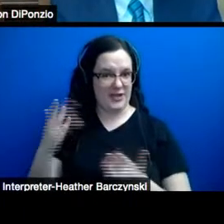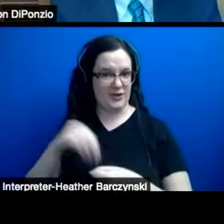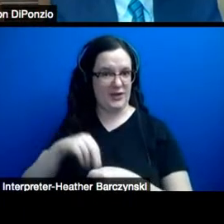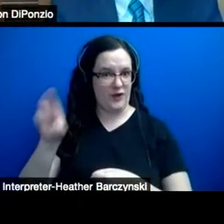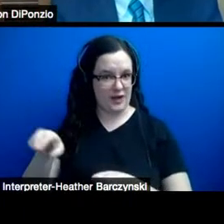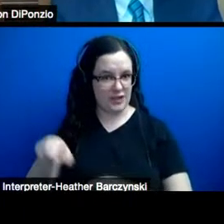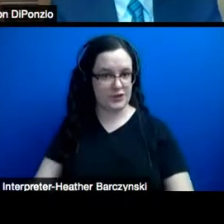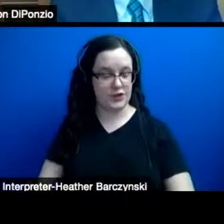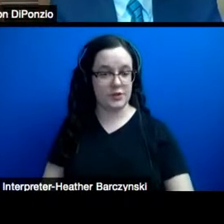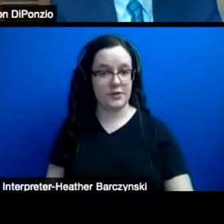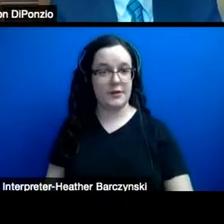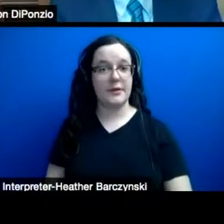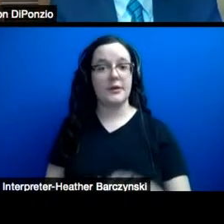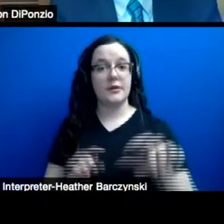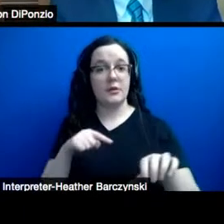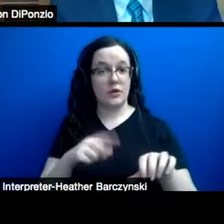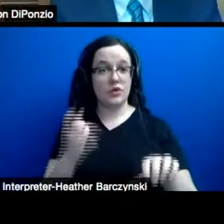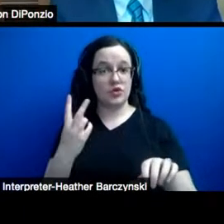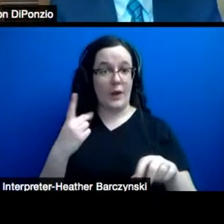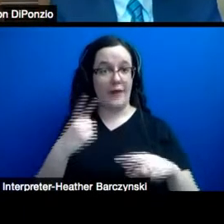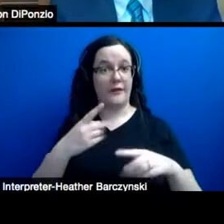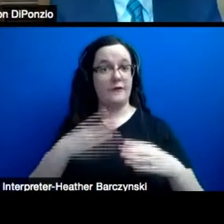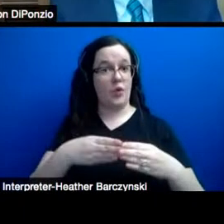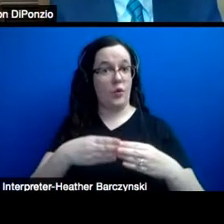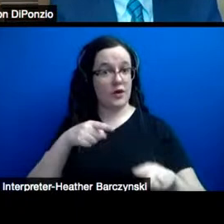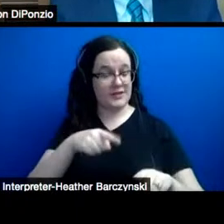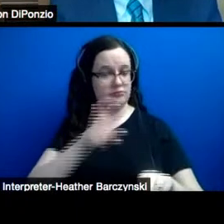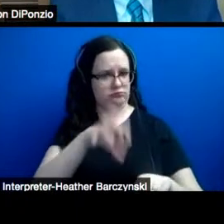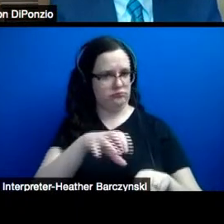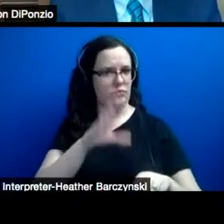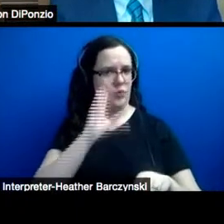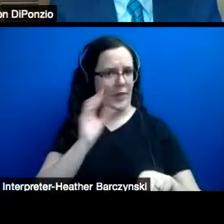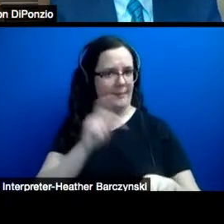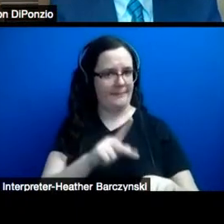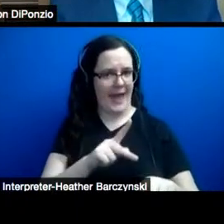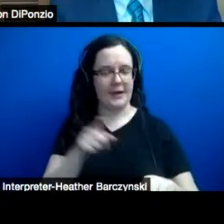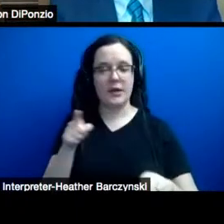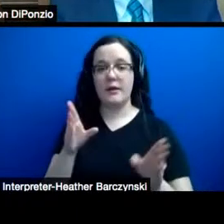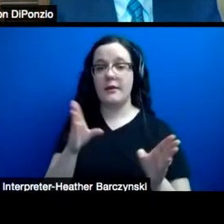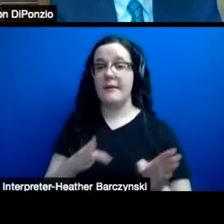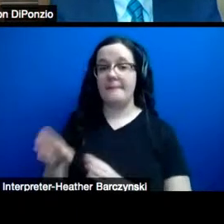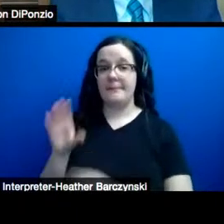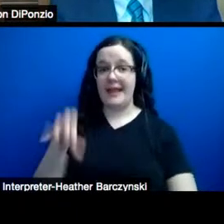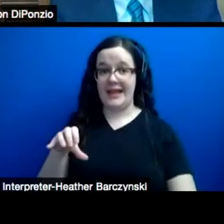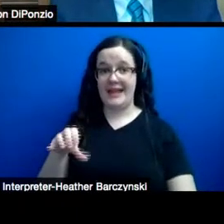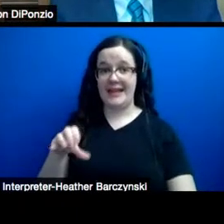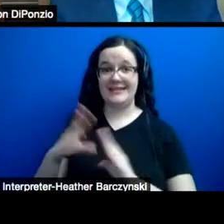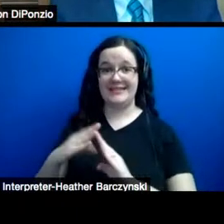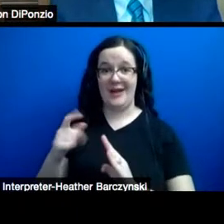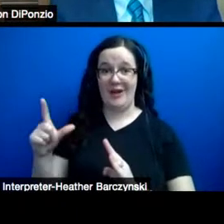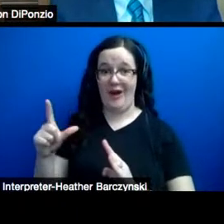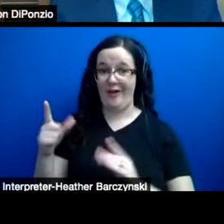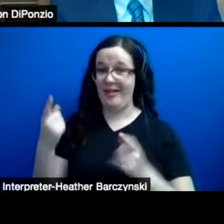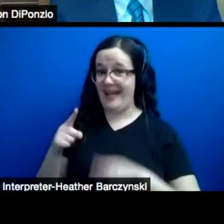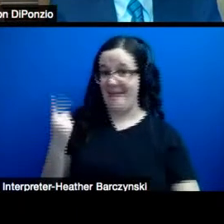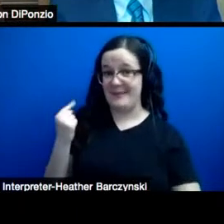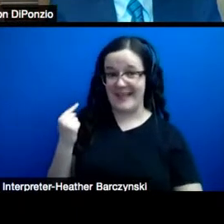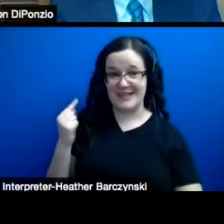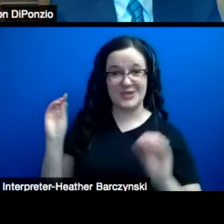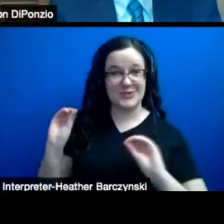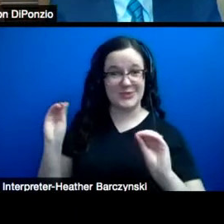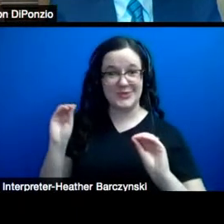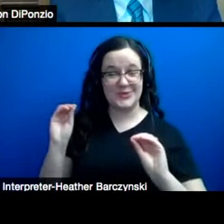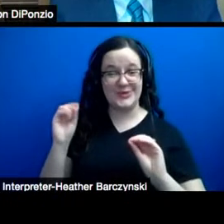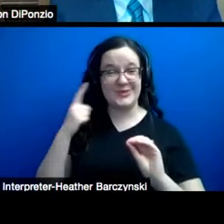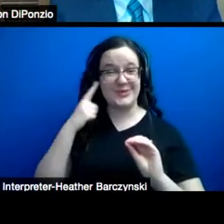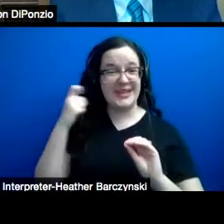The station at 12 Corners will return. The planned station at Town Hall that did not manifest last year due to supply